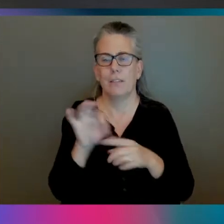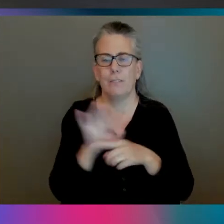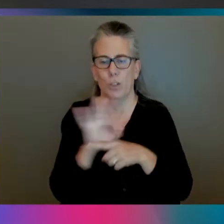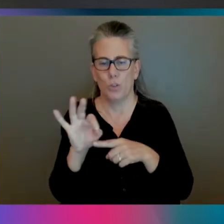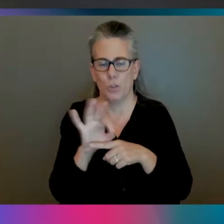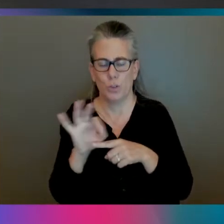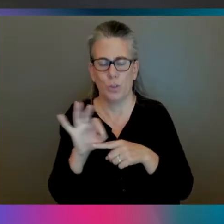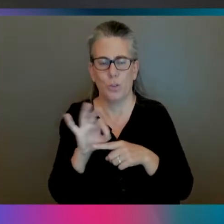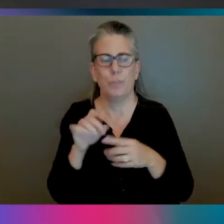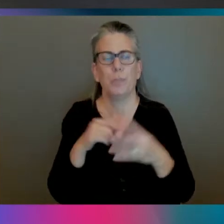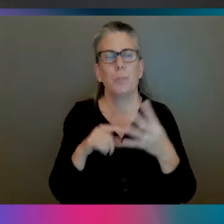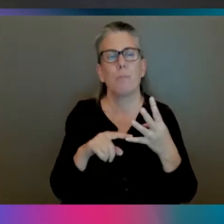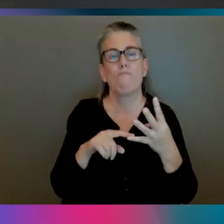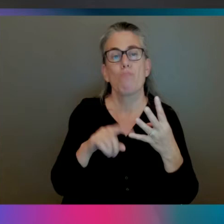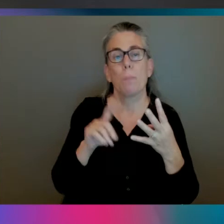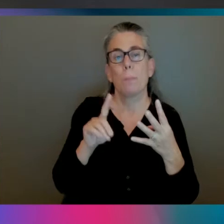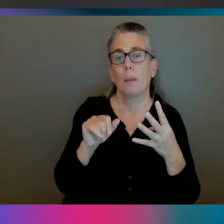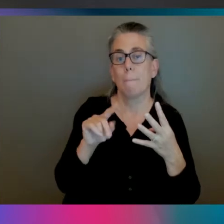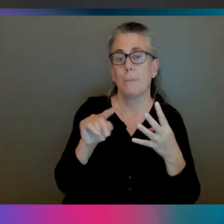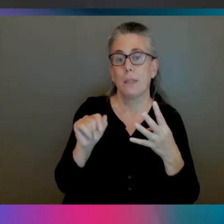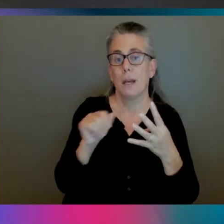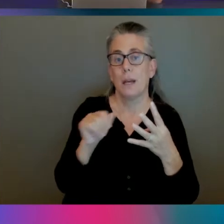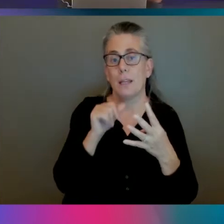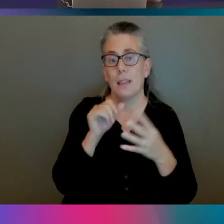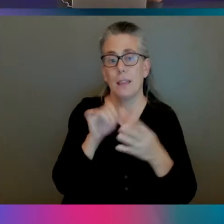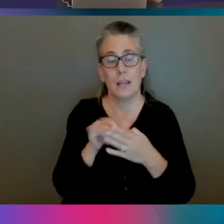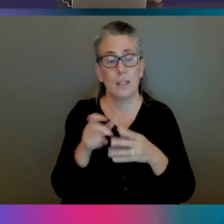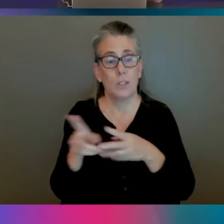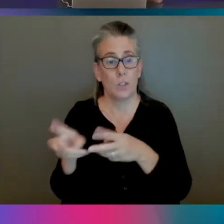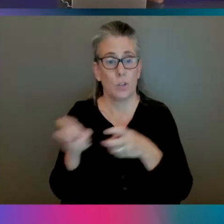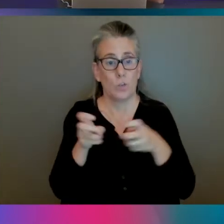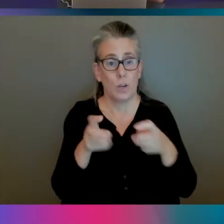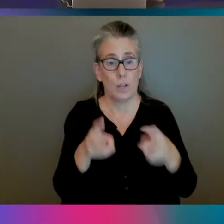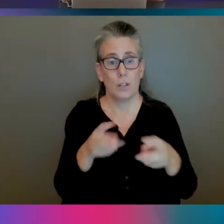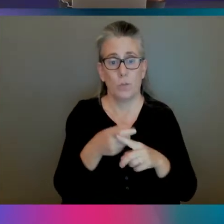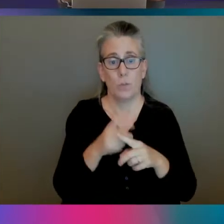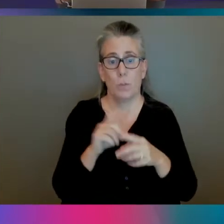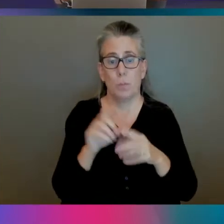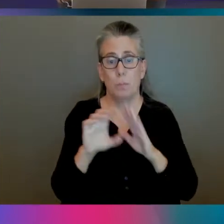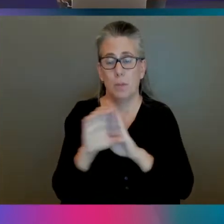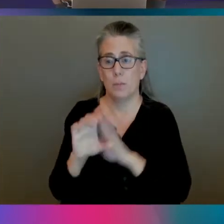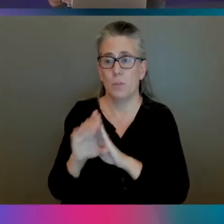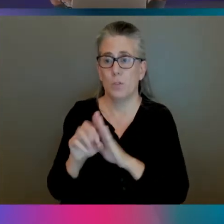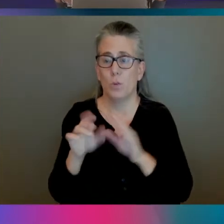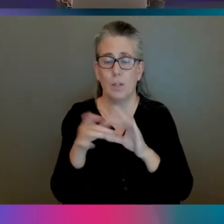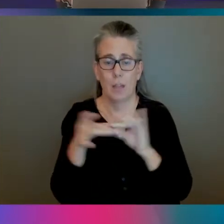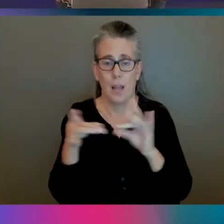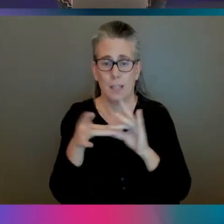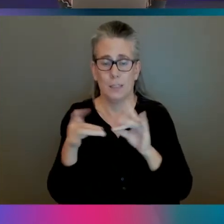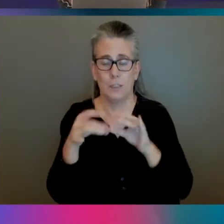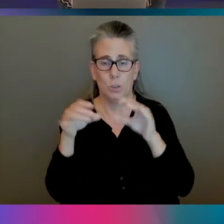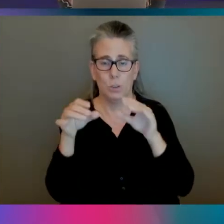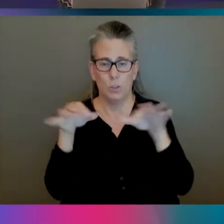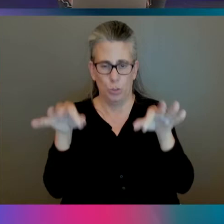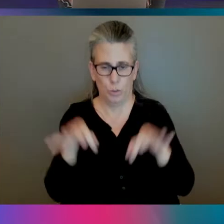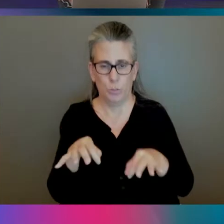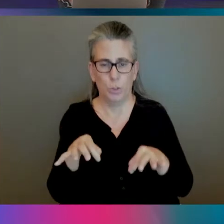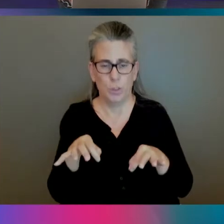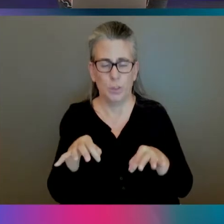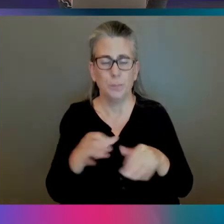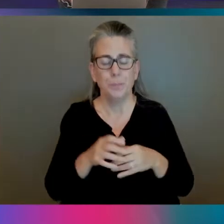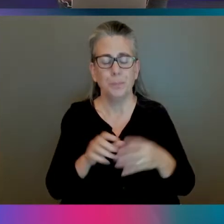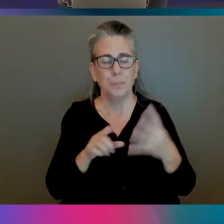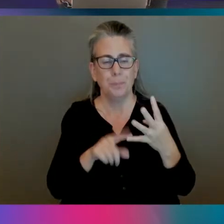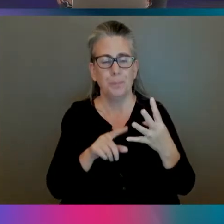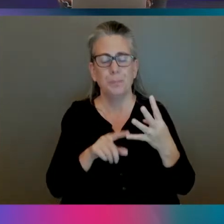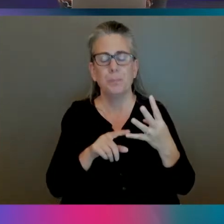Data that is extracted from images or text descriptions. So I can see here we have a few different options, a few different people typing in.